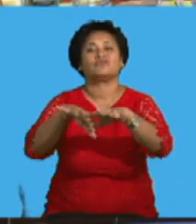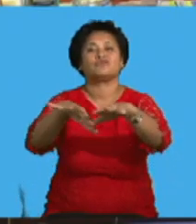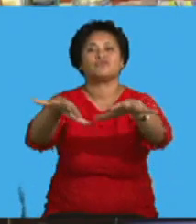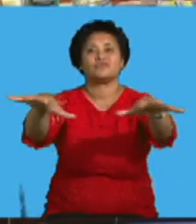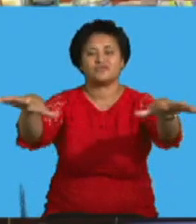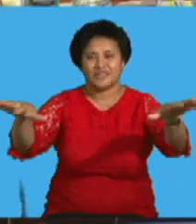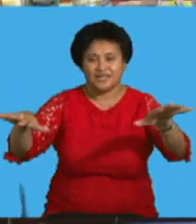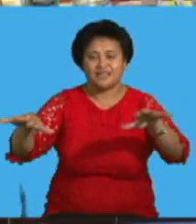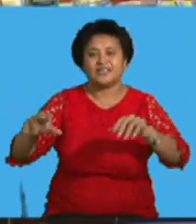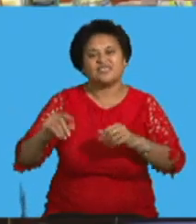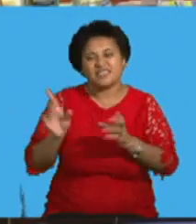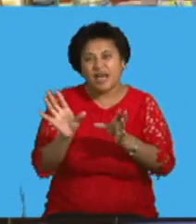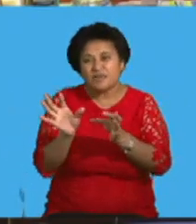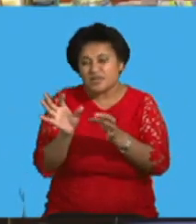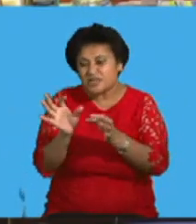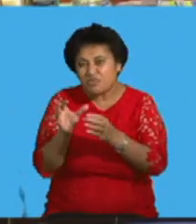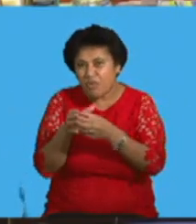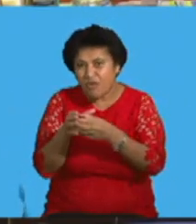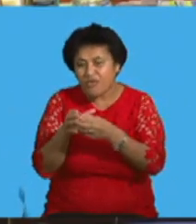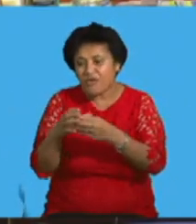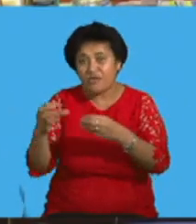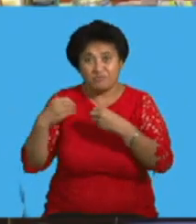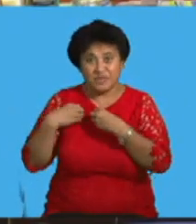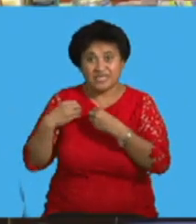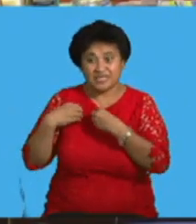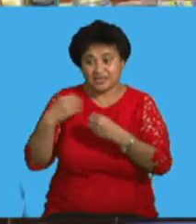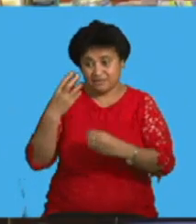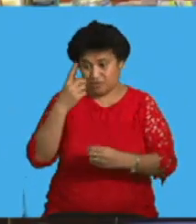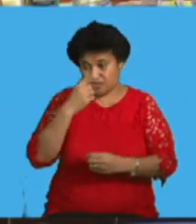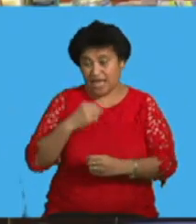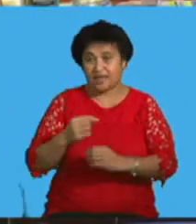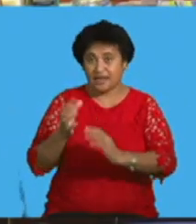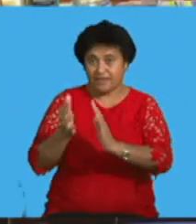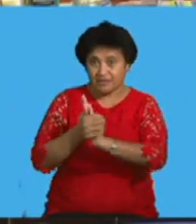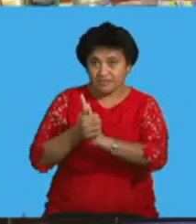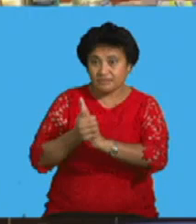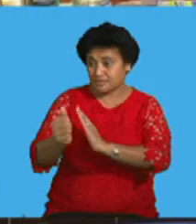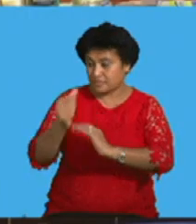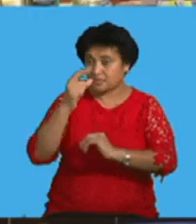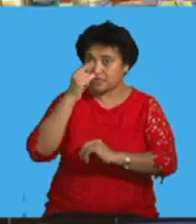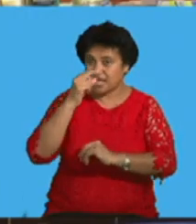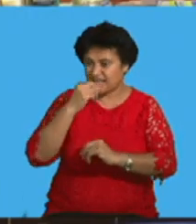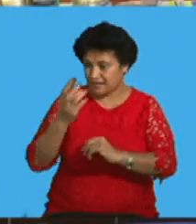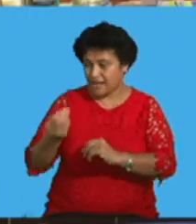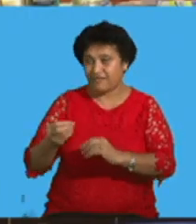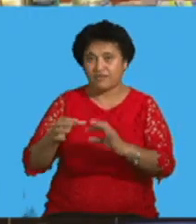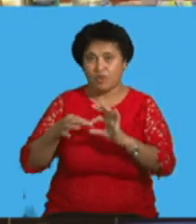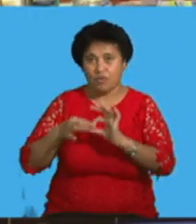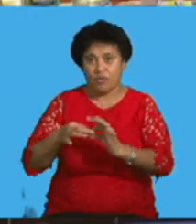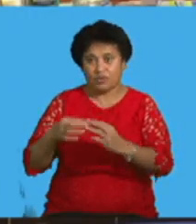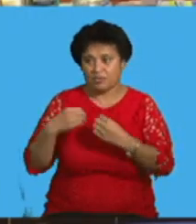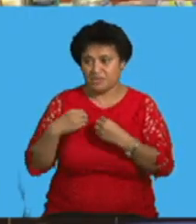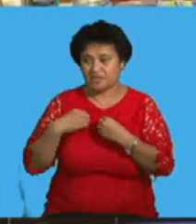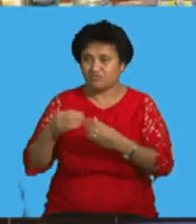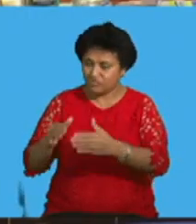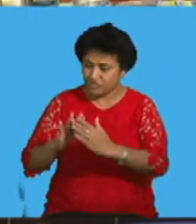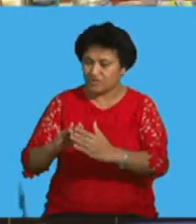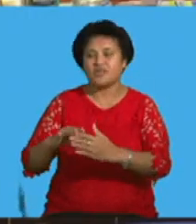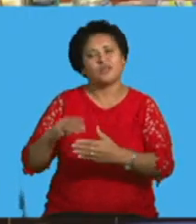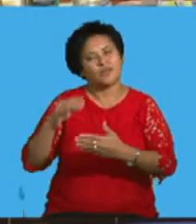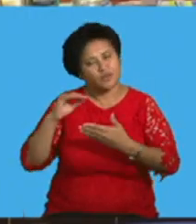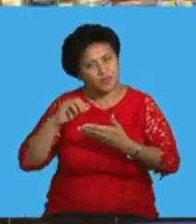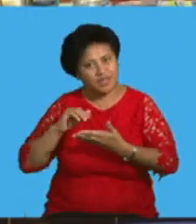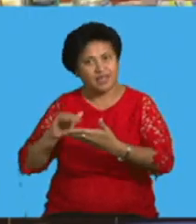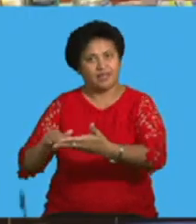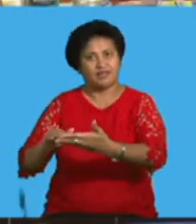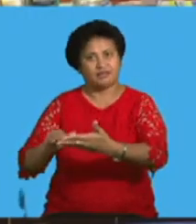have been recognized to have the capability to make a difference, not only in their